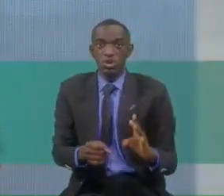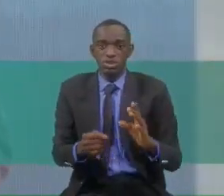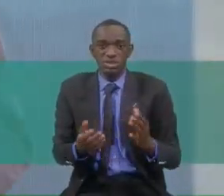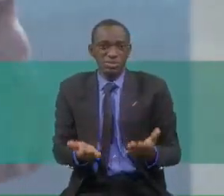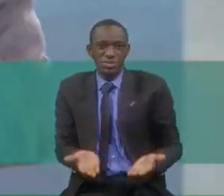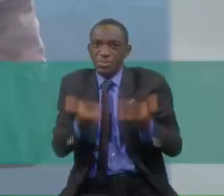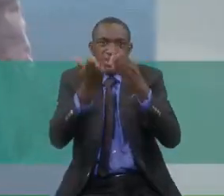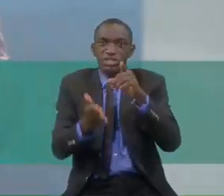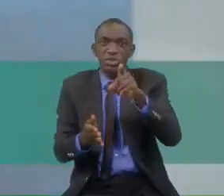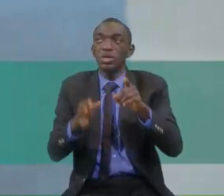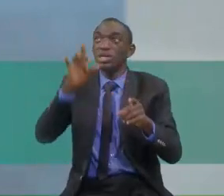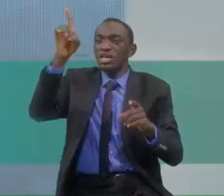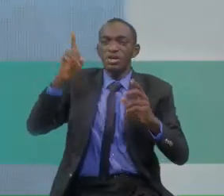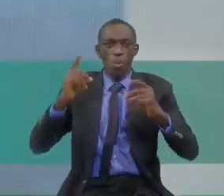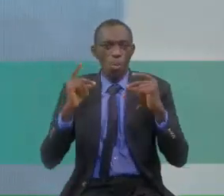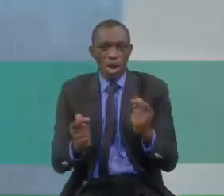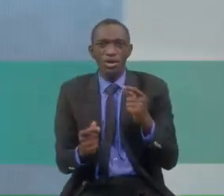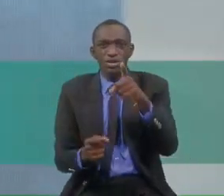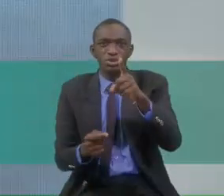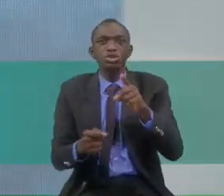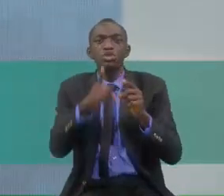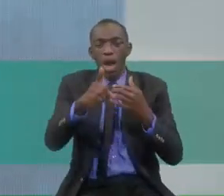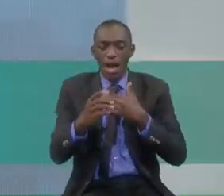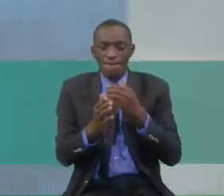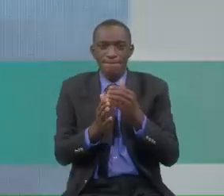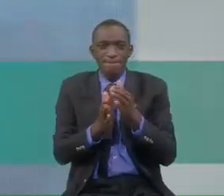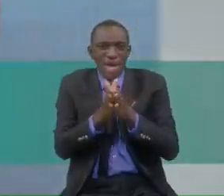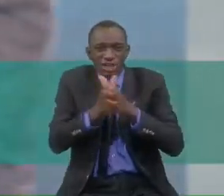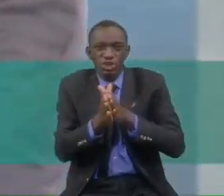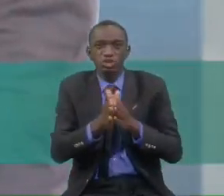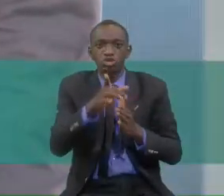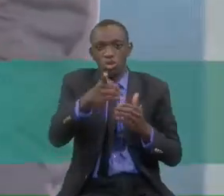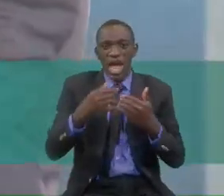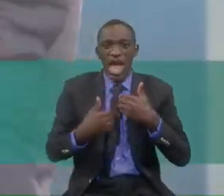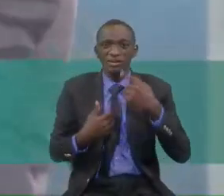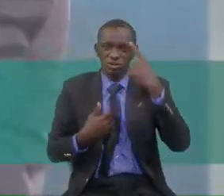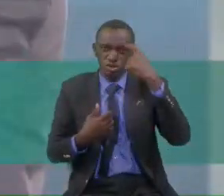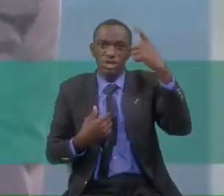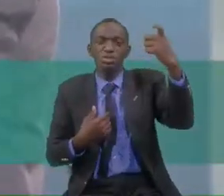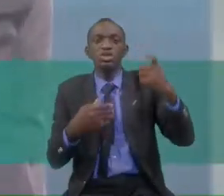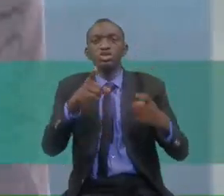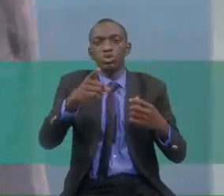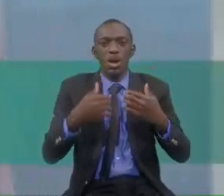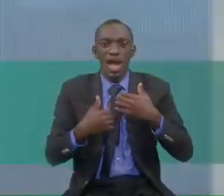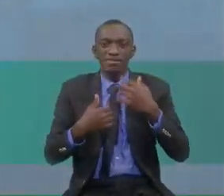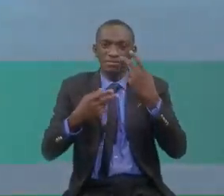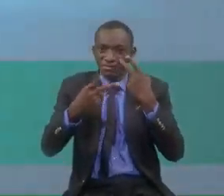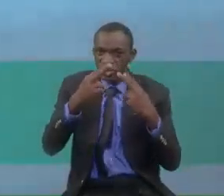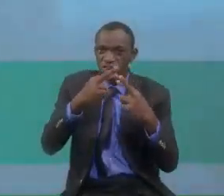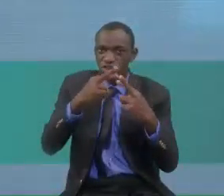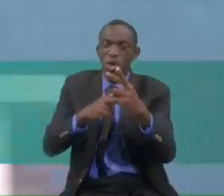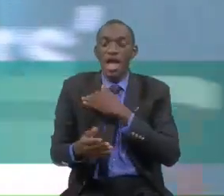passion, and we have dream, and we have vision. And that place